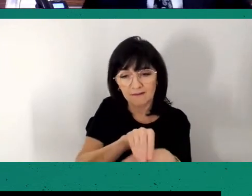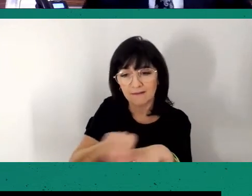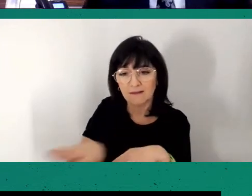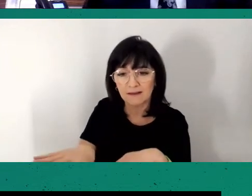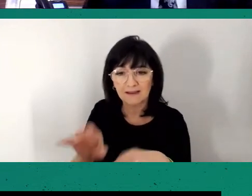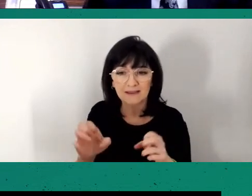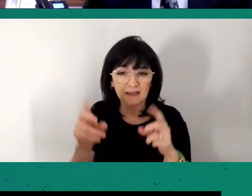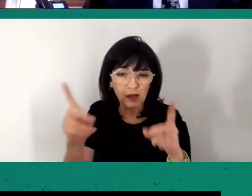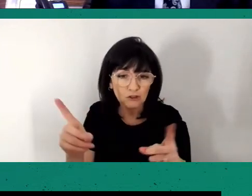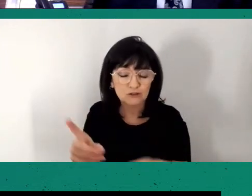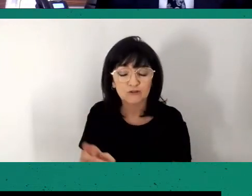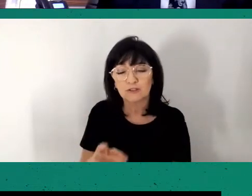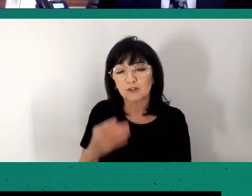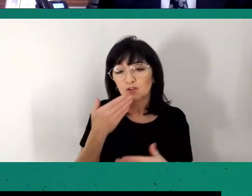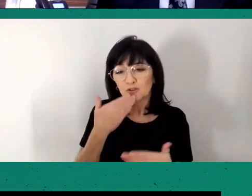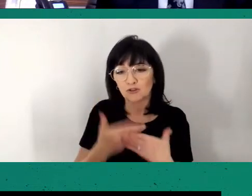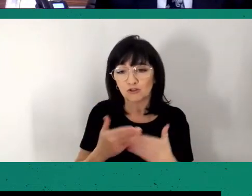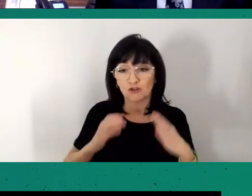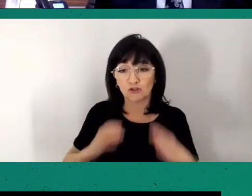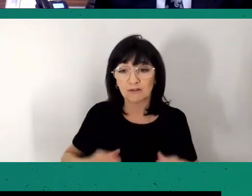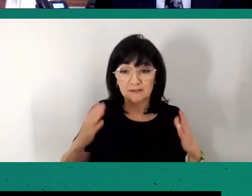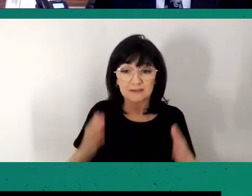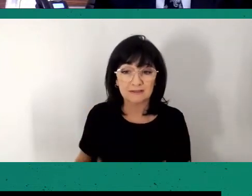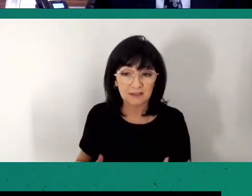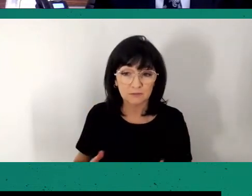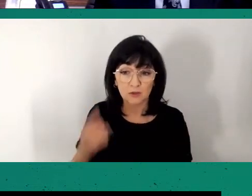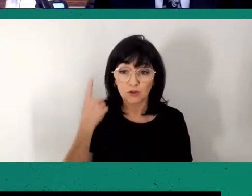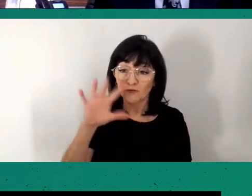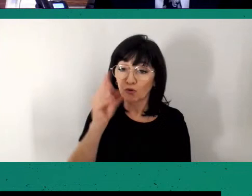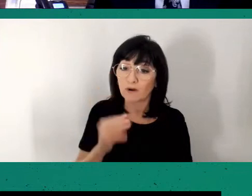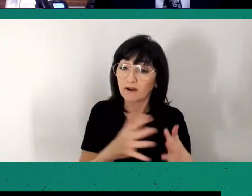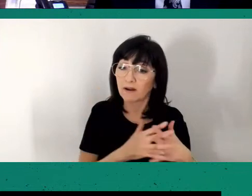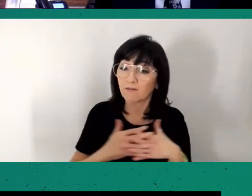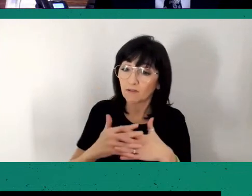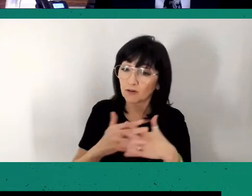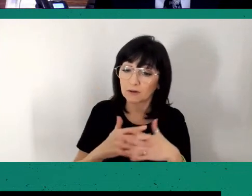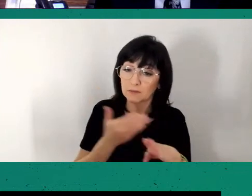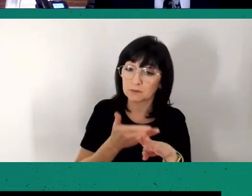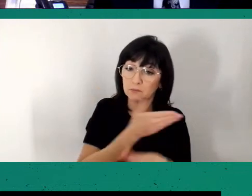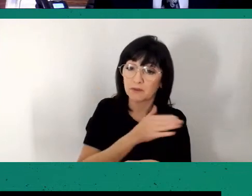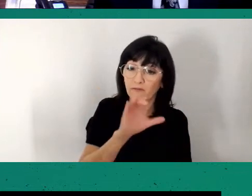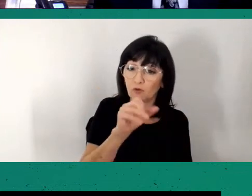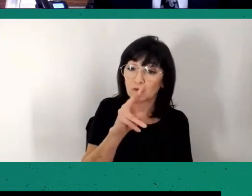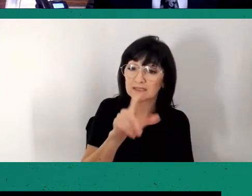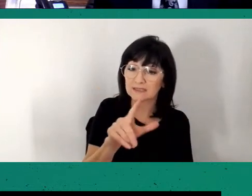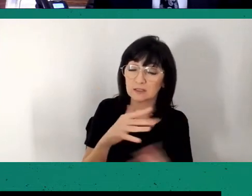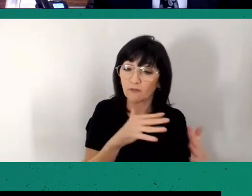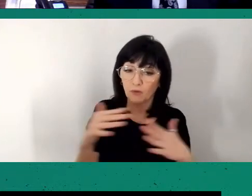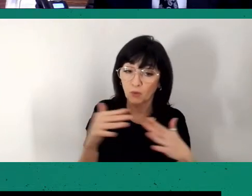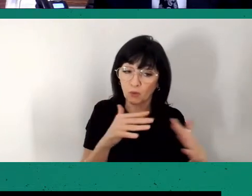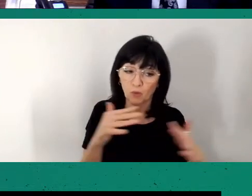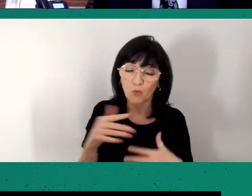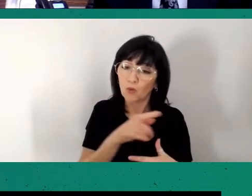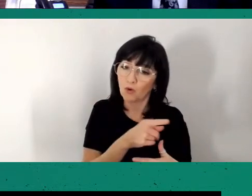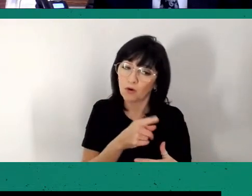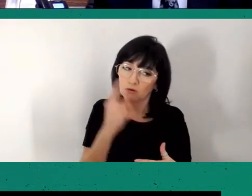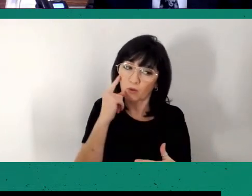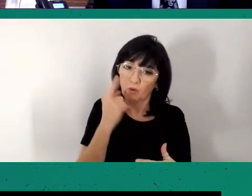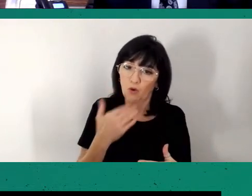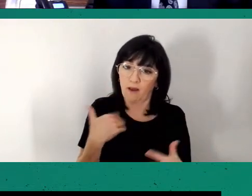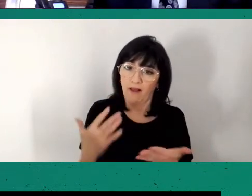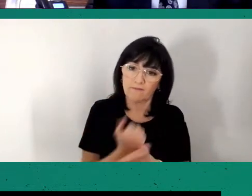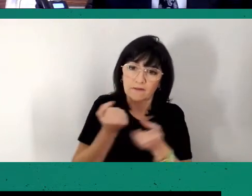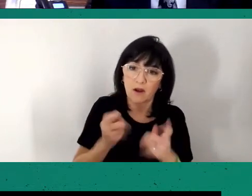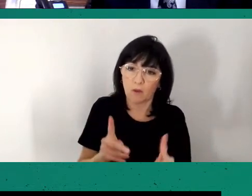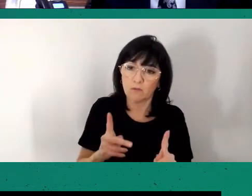For African Americans in the post-Civil War era, it meant an opportunity to become equals. In what one presiding elder